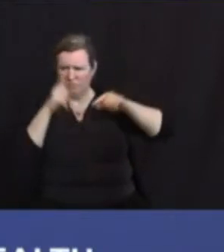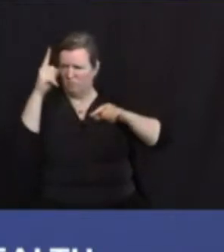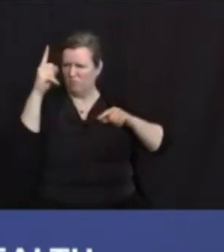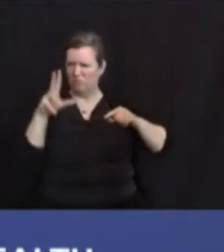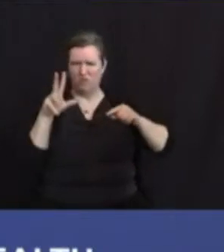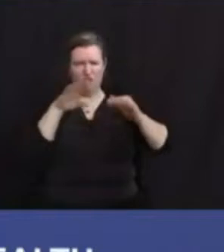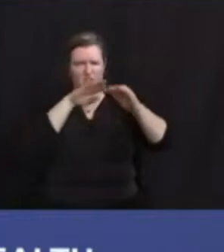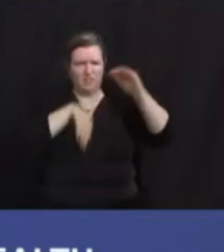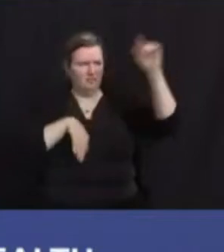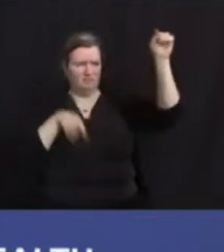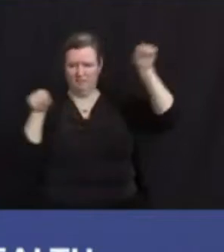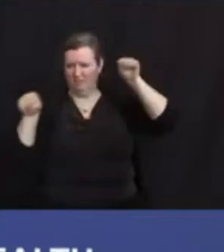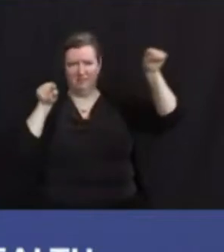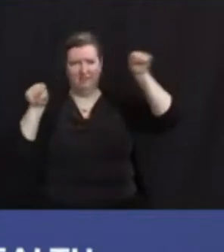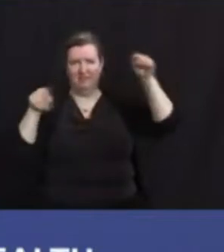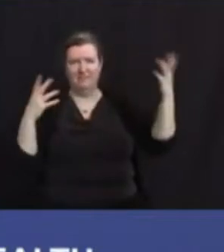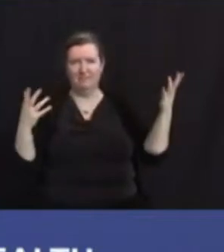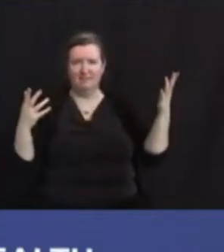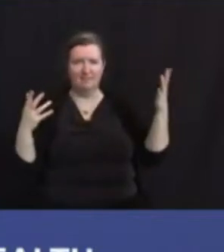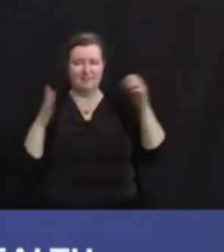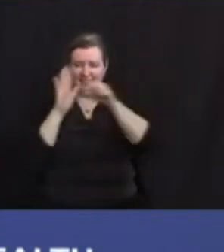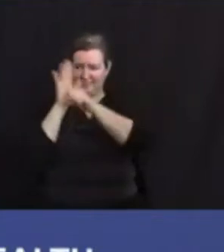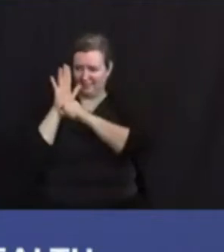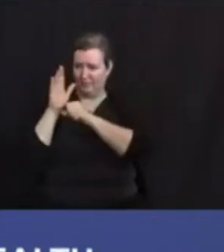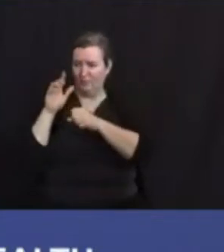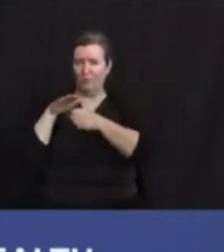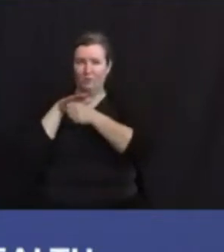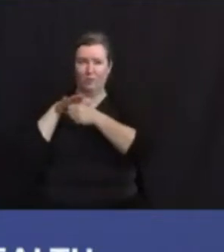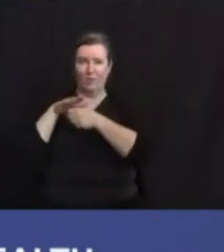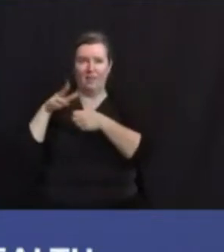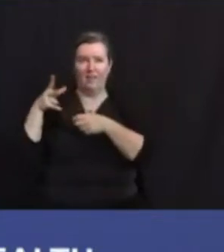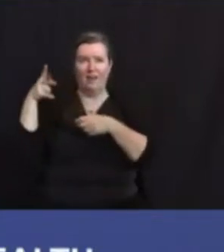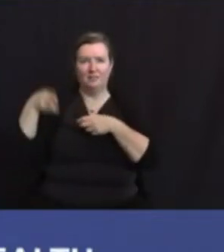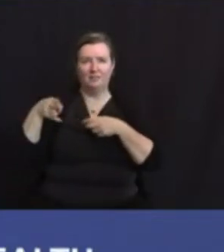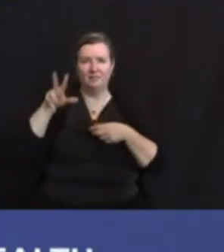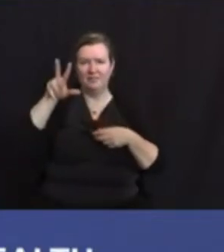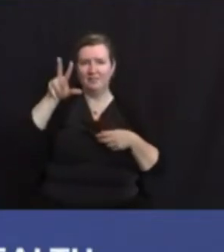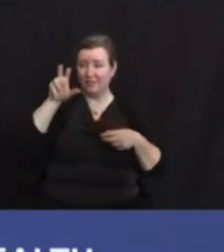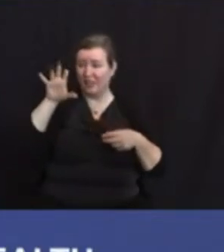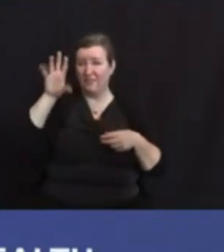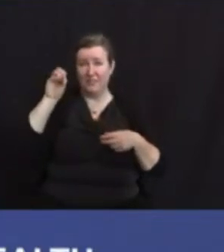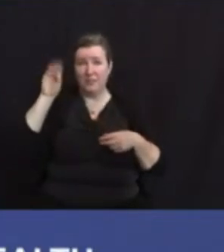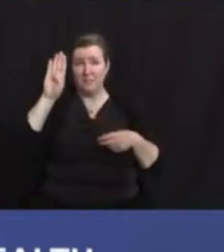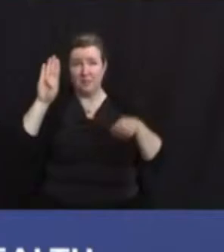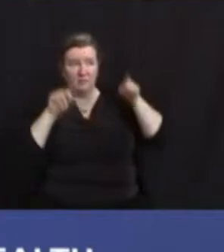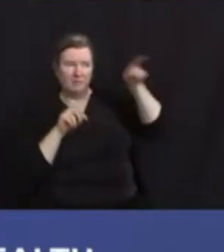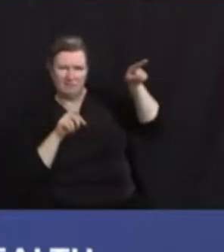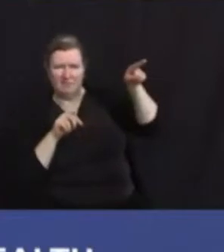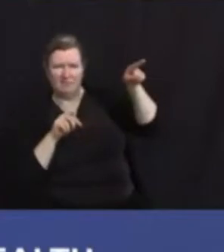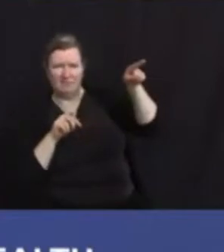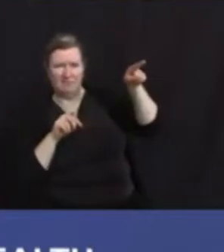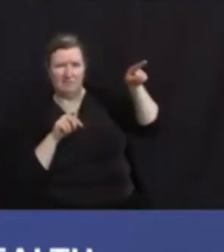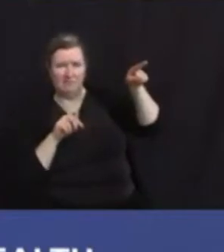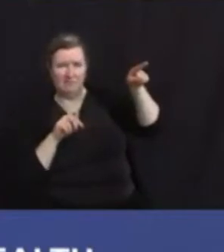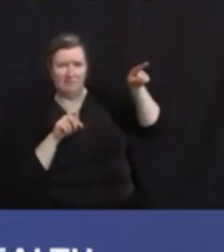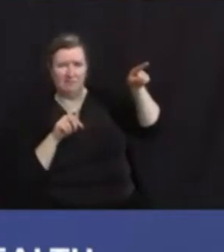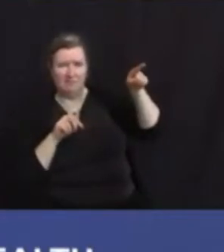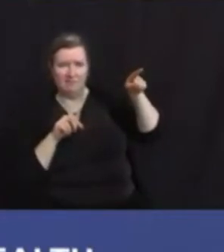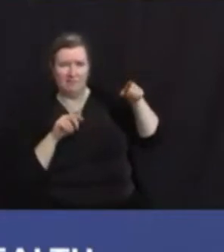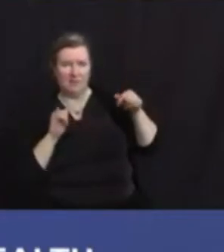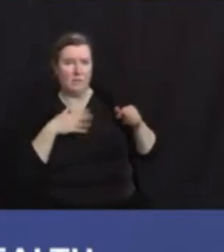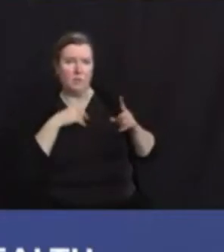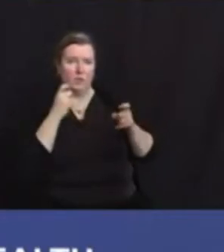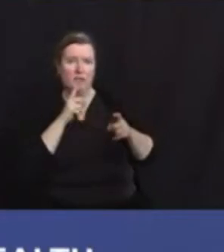and local. That's the one that we focus on the most. That's 350 billion. So that's my quick answer. Thank you. Good to see you, by